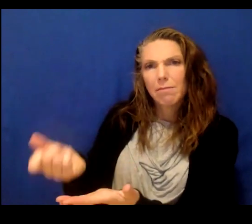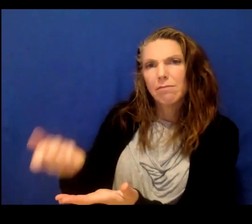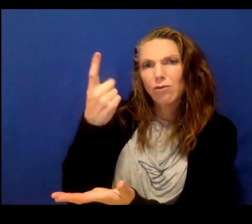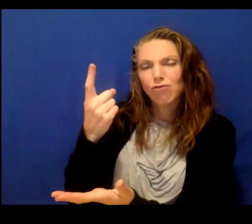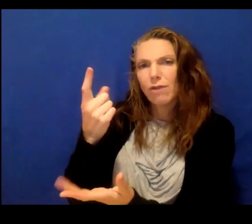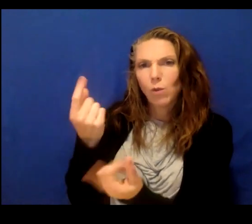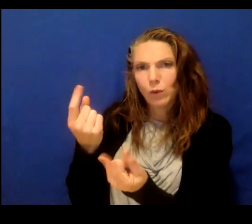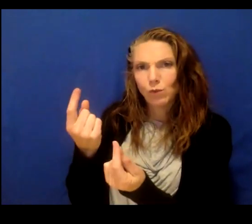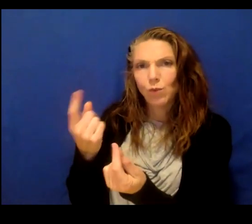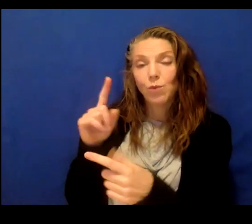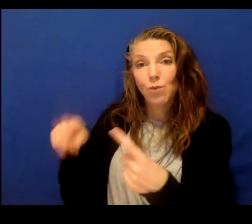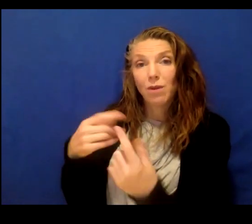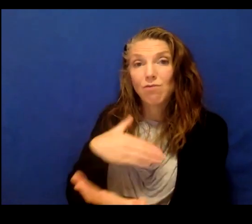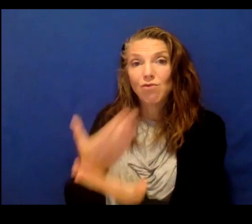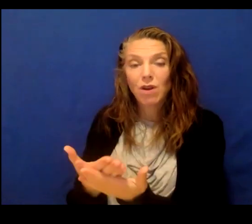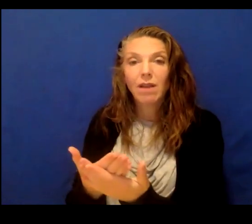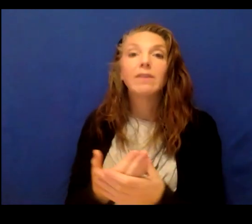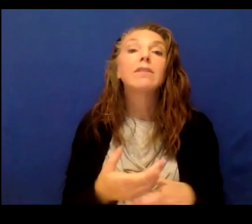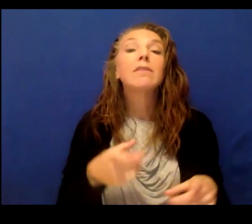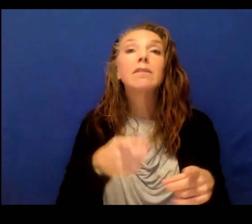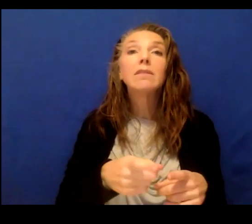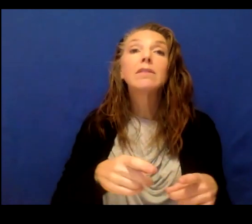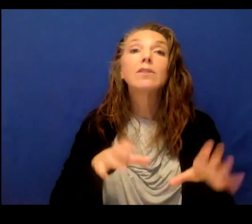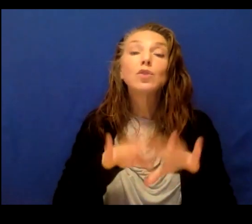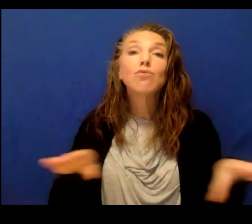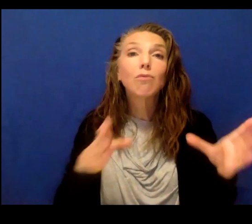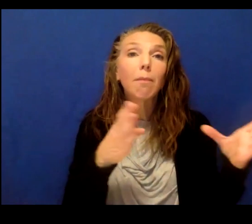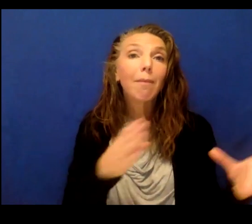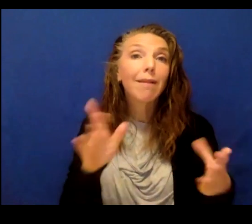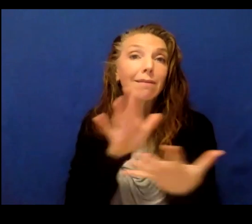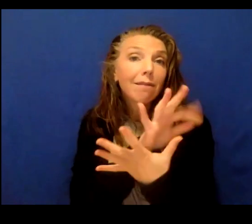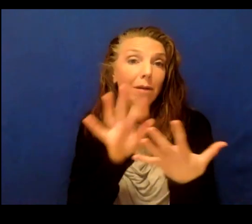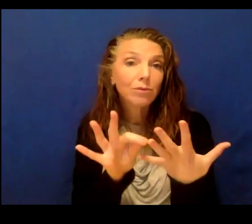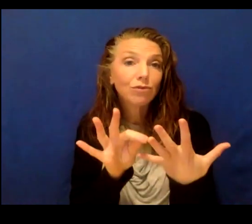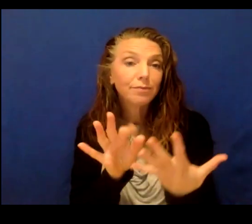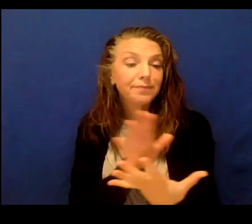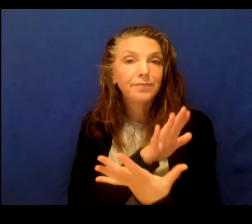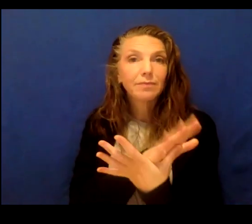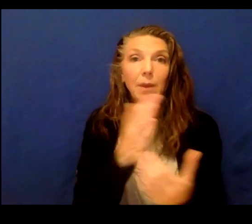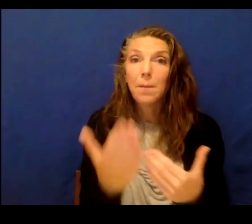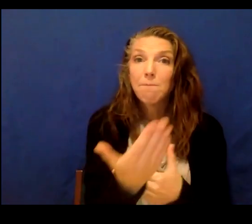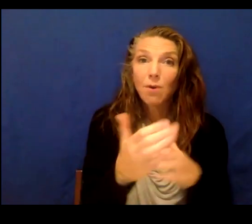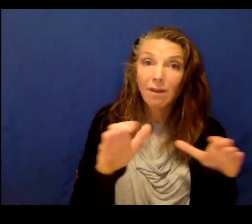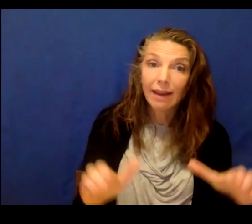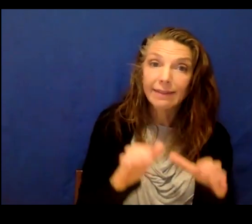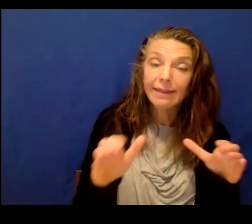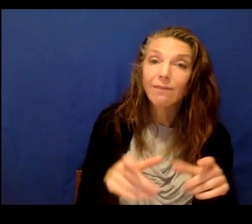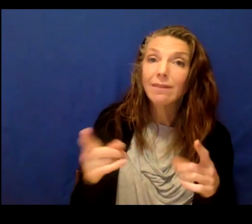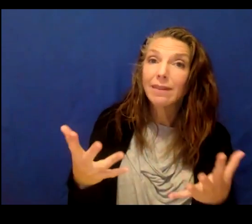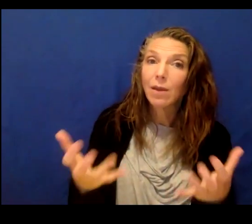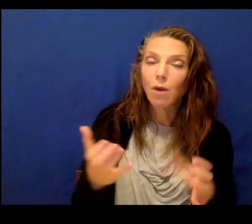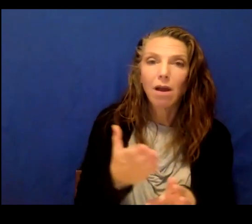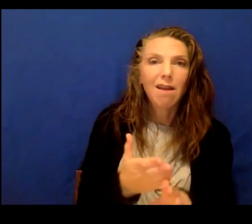you see here in this space, children were able to plan their choices of morning activities that they would